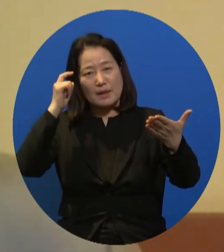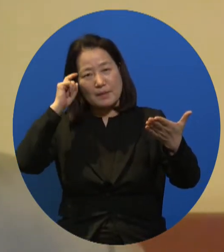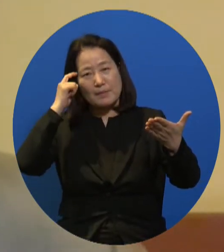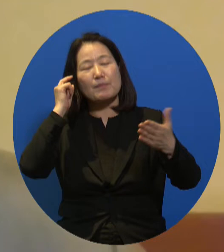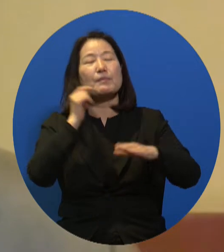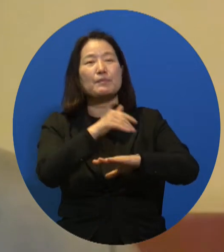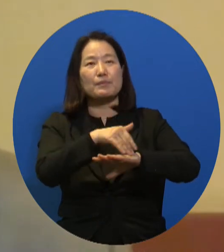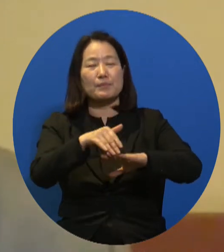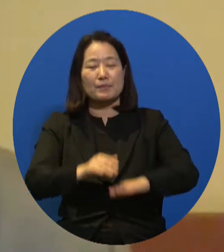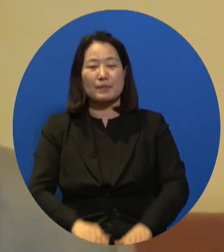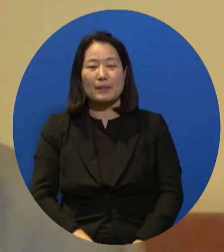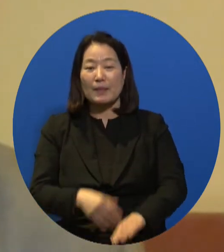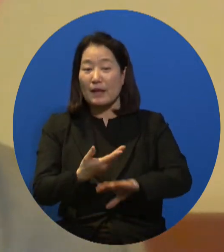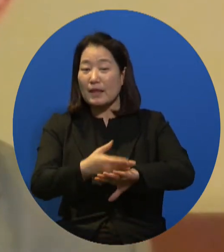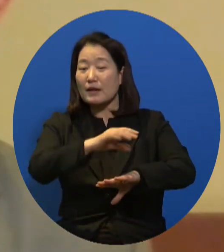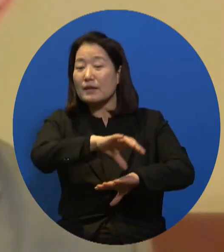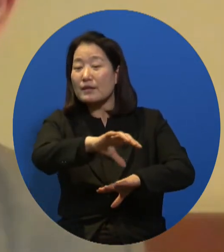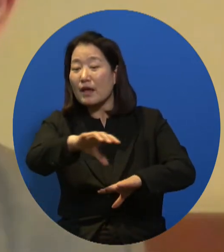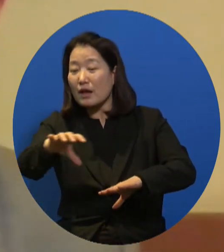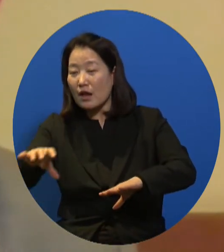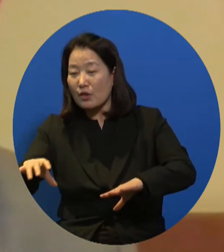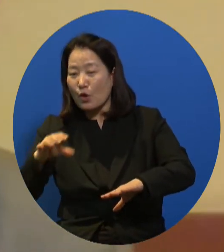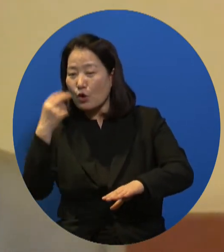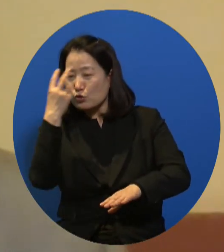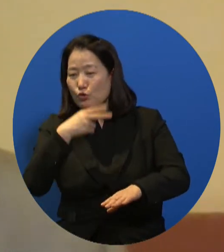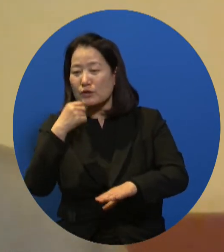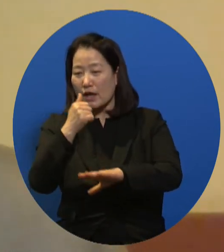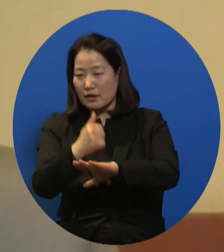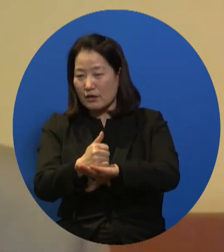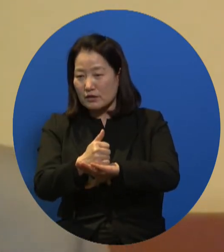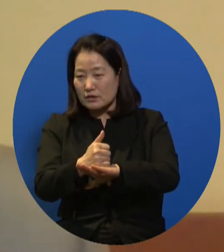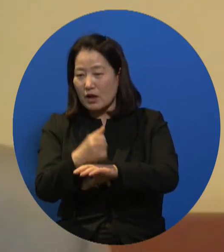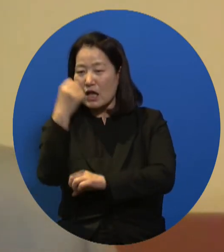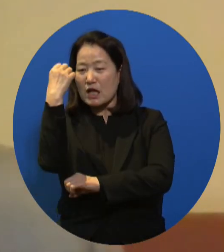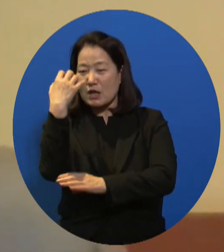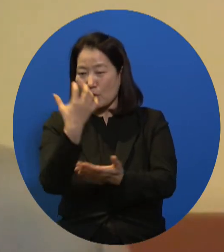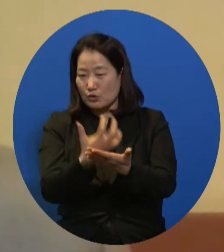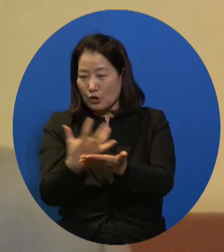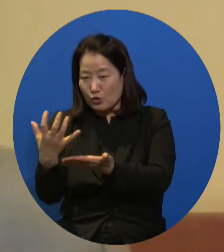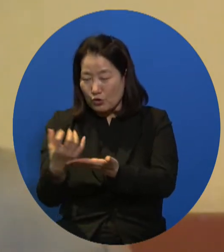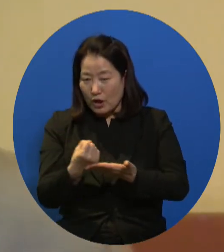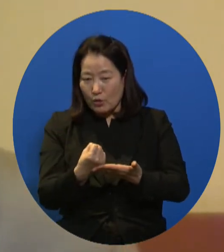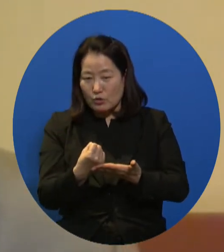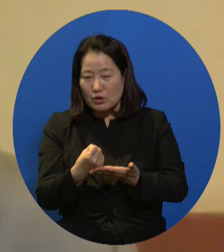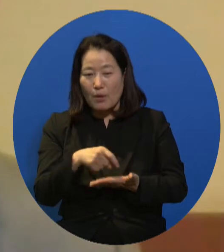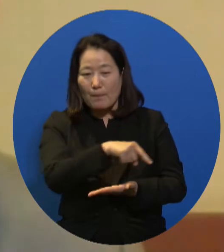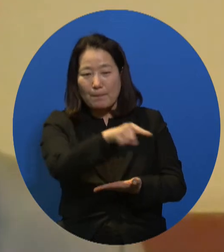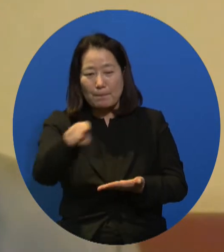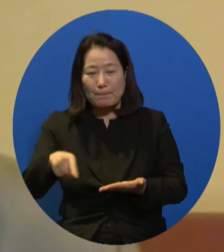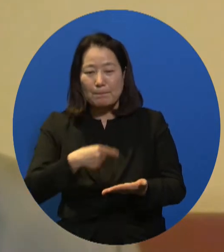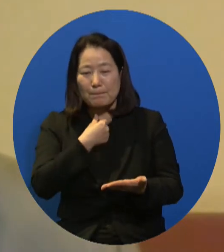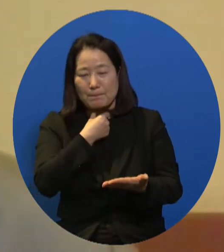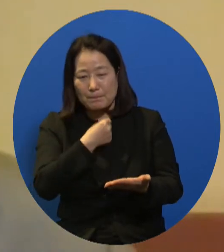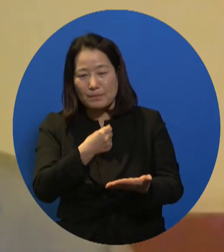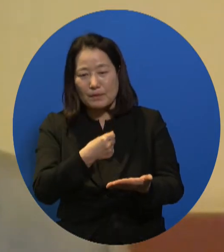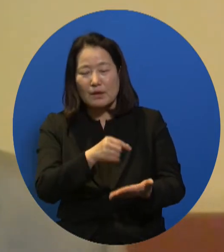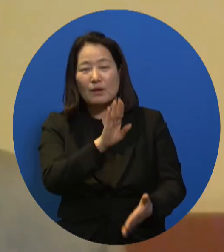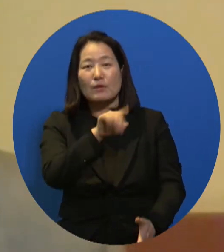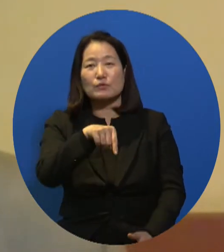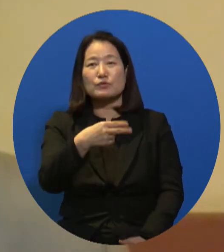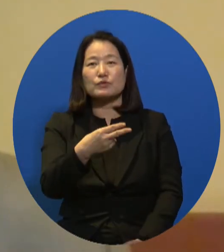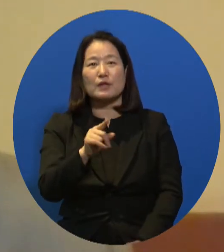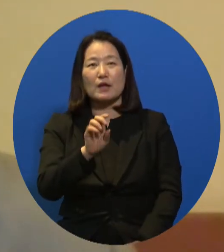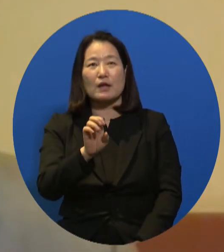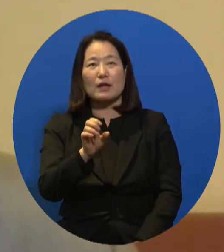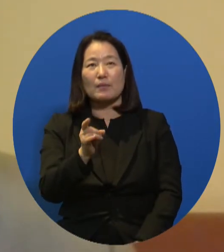of the UN, which we are now using in courtrooms in Budapest and in Strasbourg, demanding that individuals